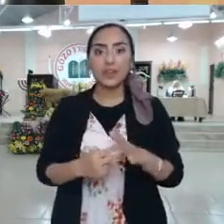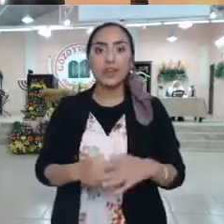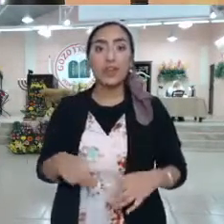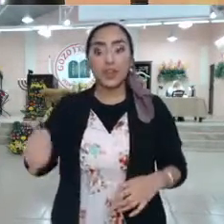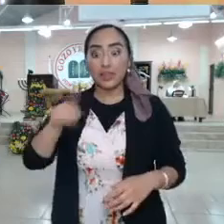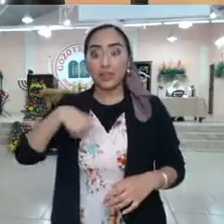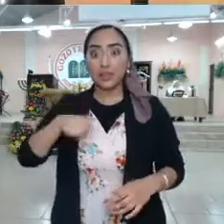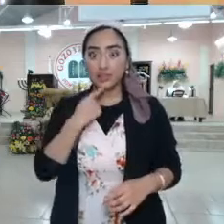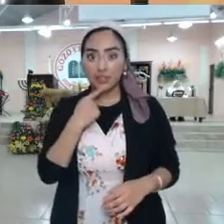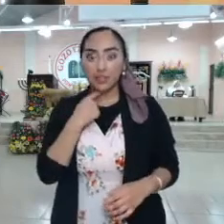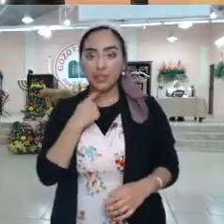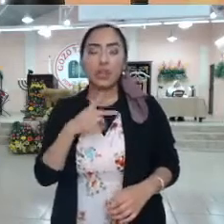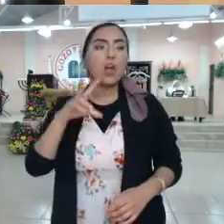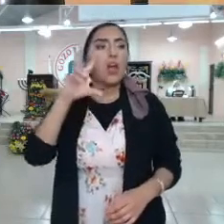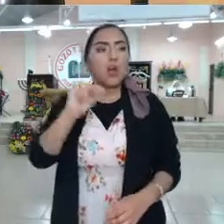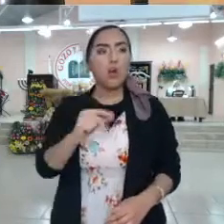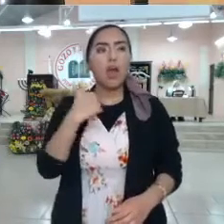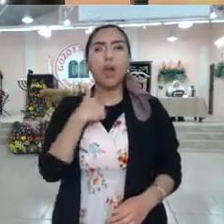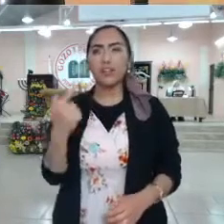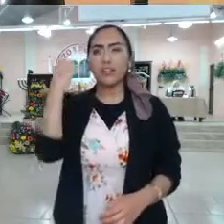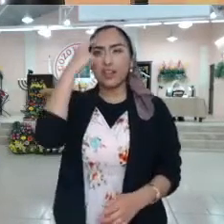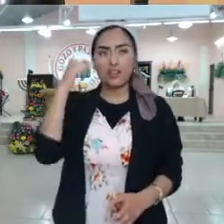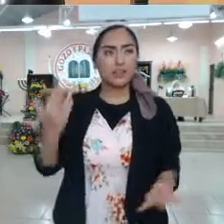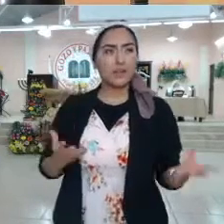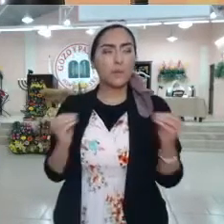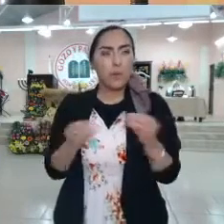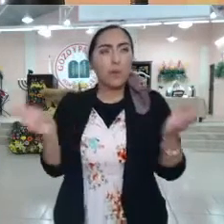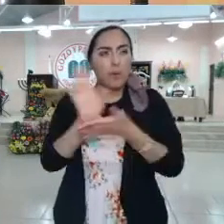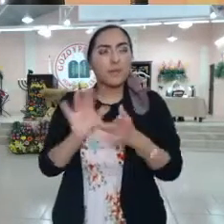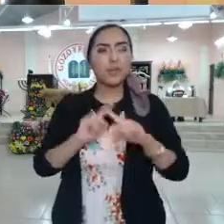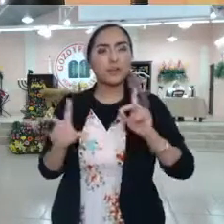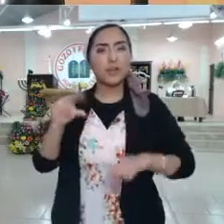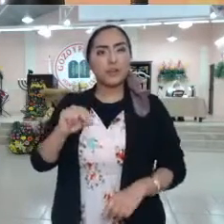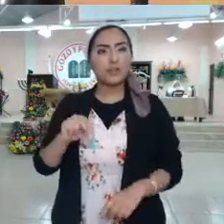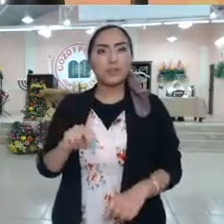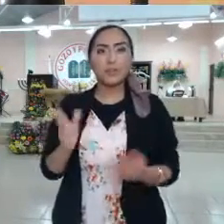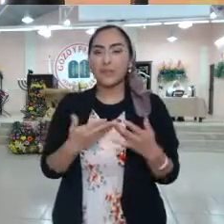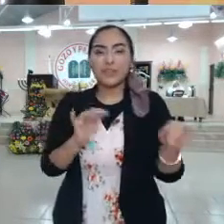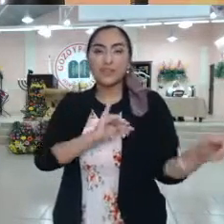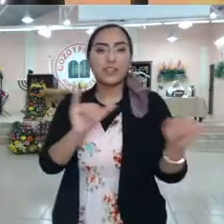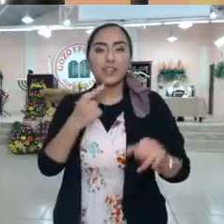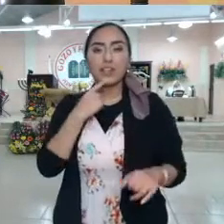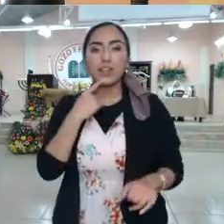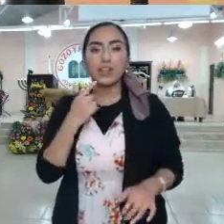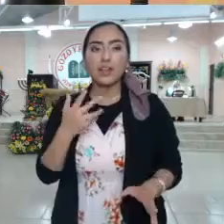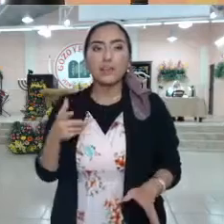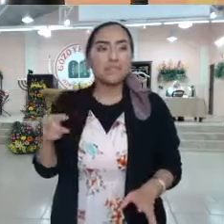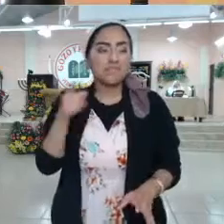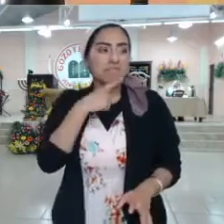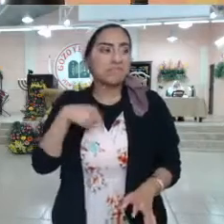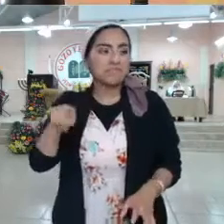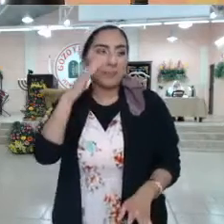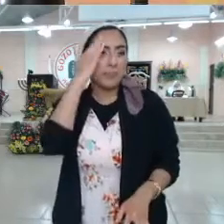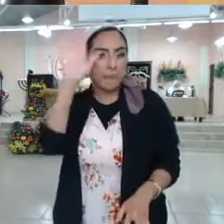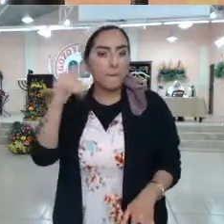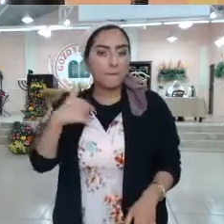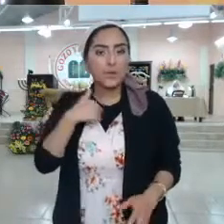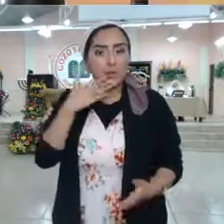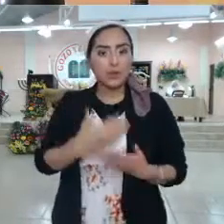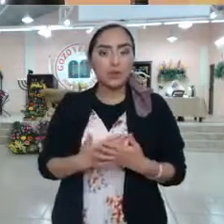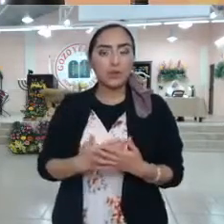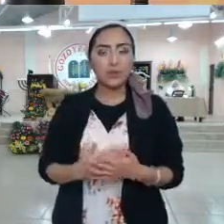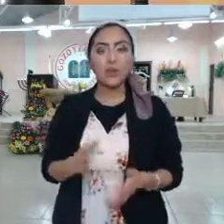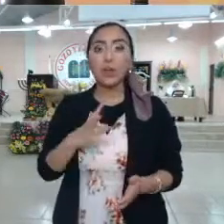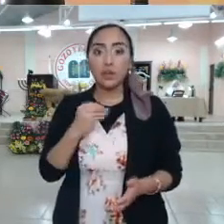that. They said, no, I thought that they were more holy, but no. Just to say, that congregation